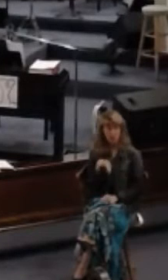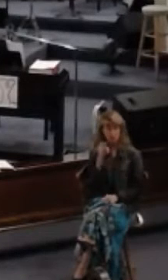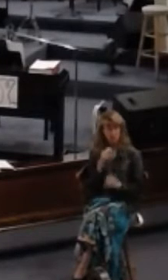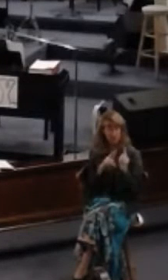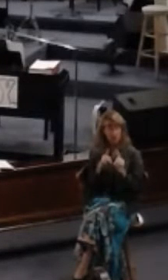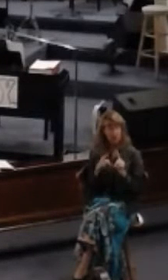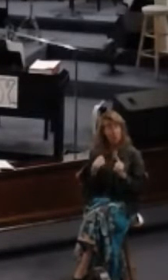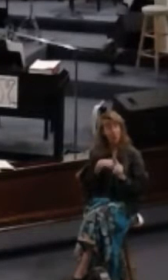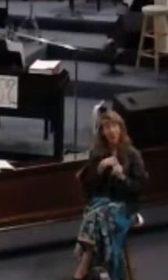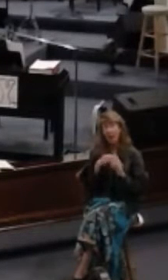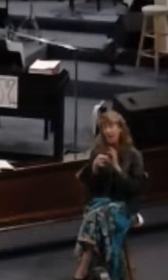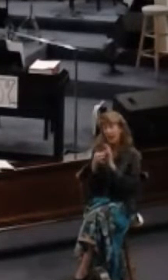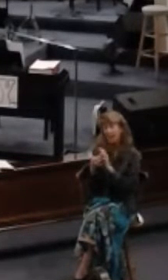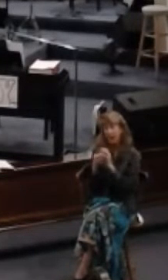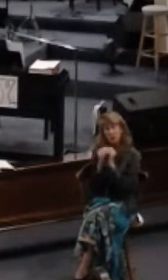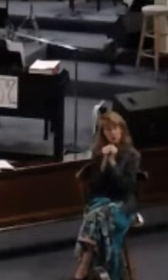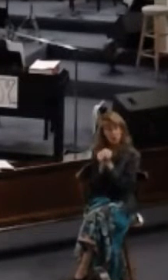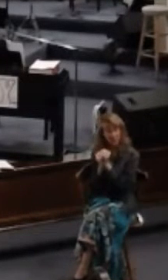their kind of people.